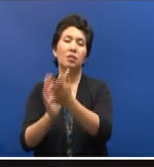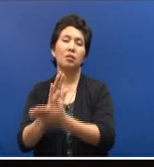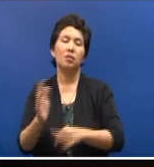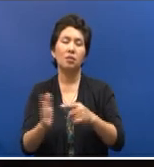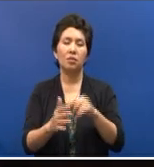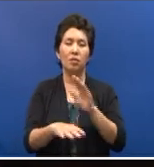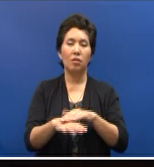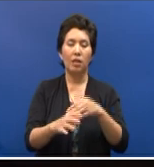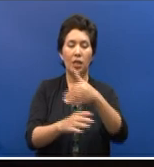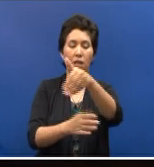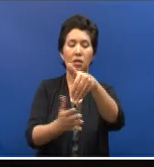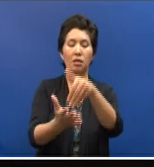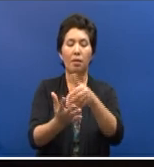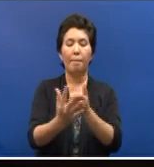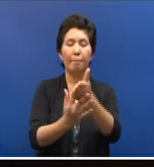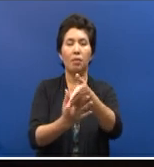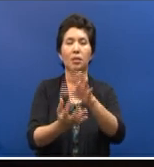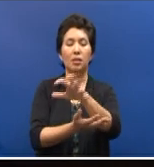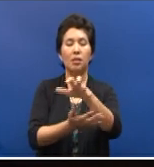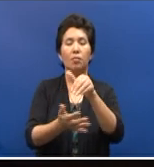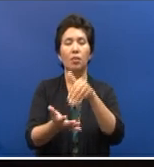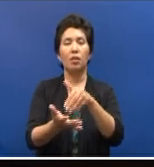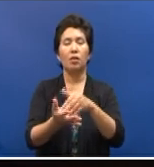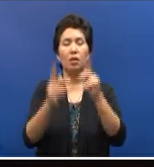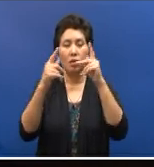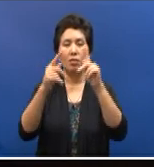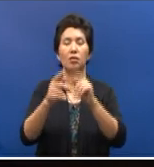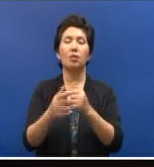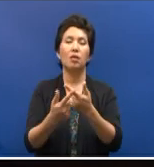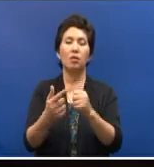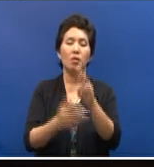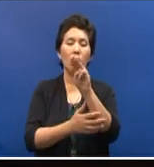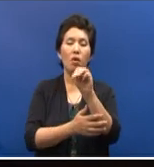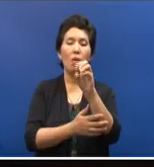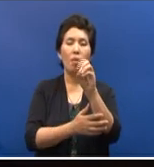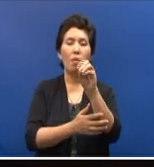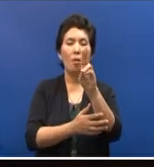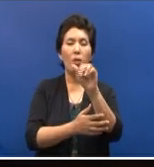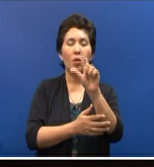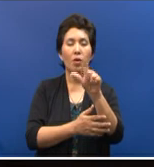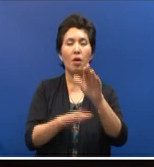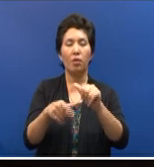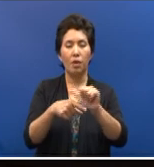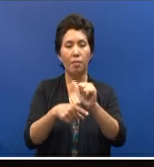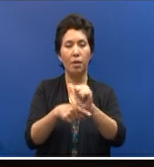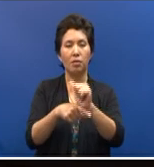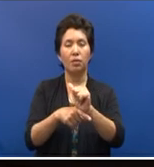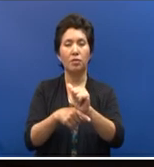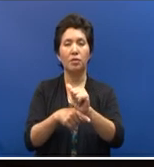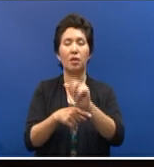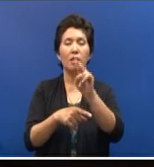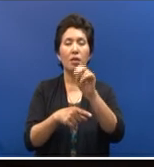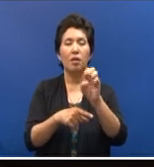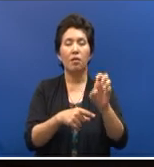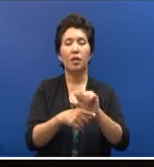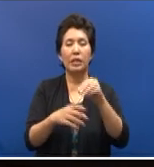the intermediaries. Okay, so you can see from your module, okay, how the practice of leopard skin